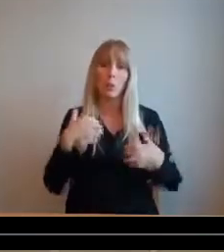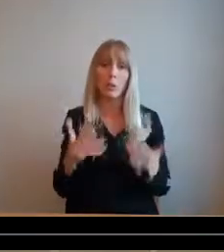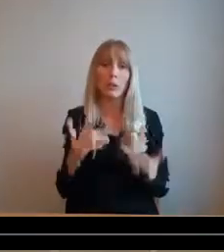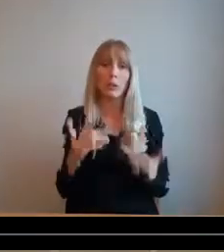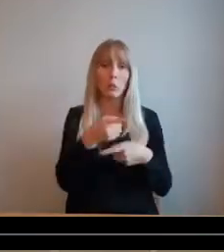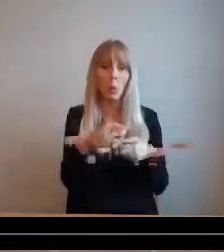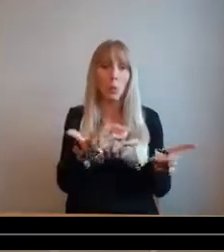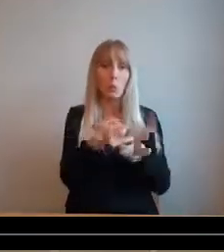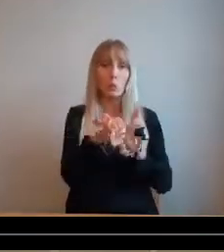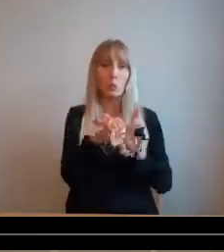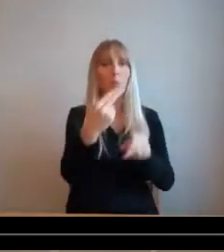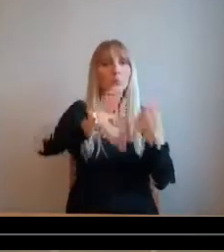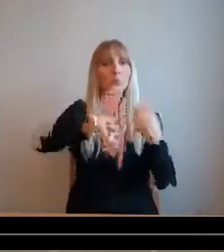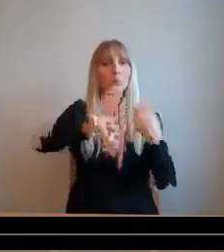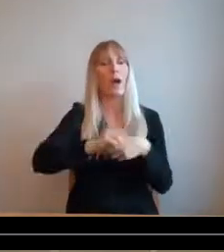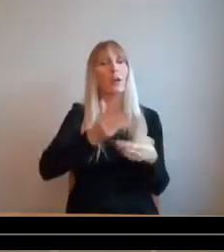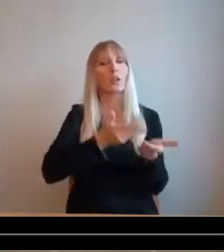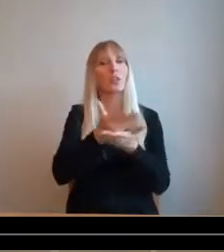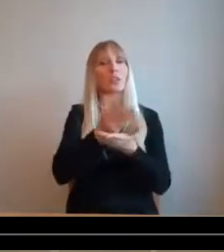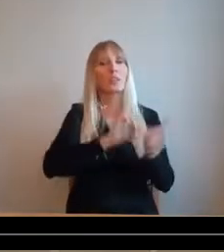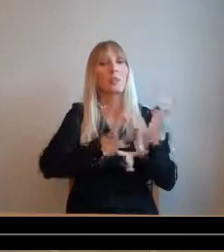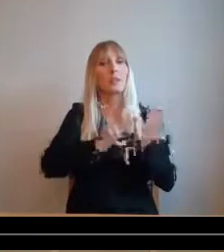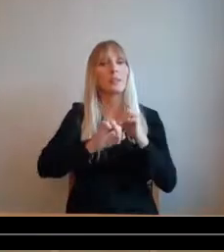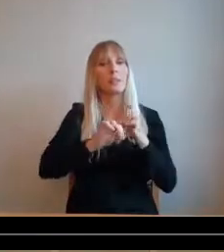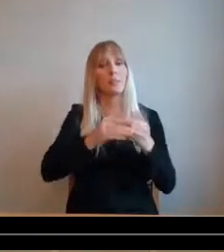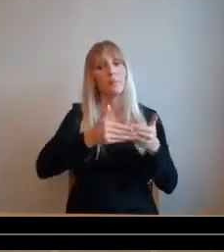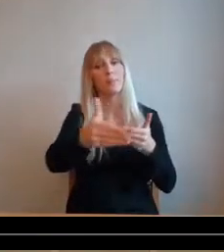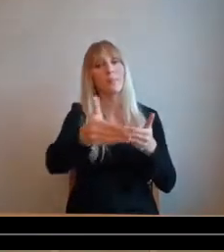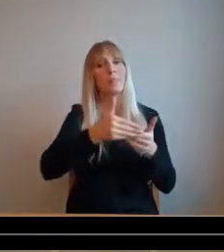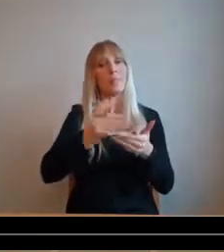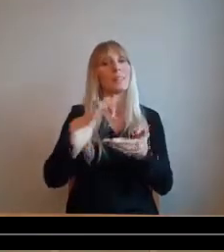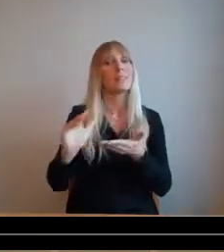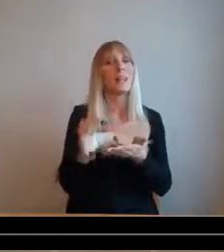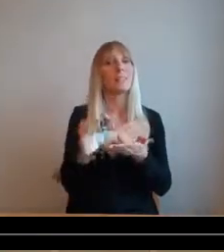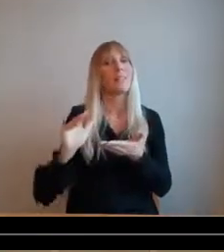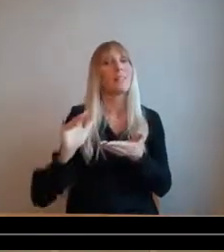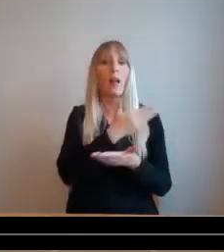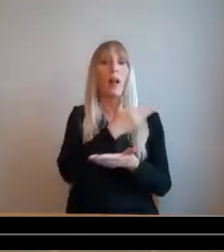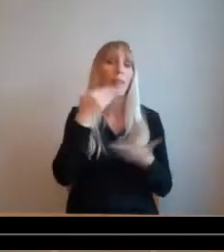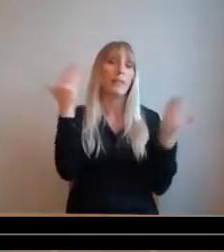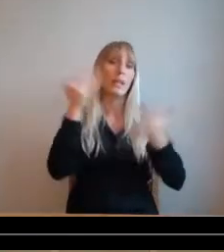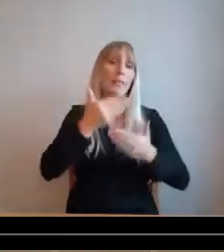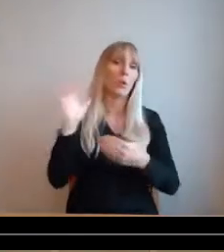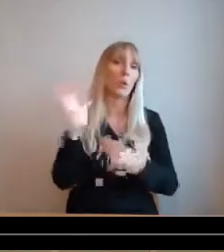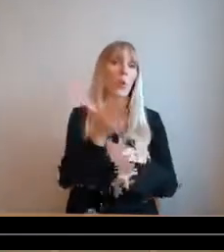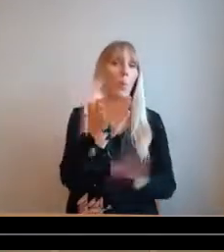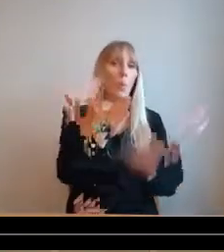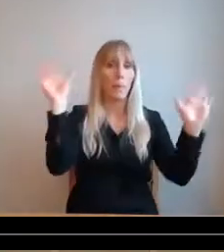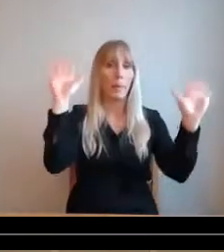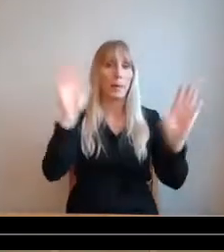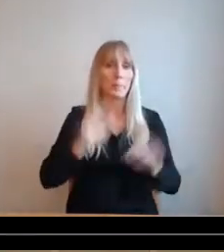to the consultation. And in the meantime, please stay safe and have a lovely evening. Bye-bye.